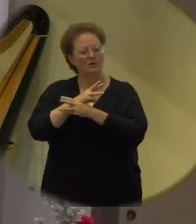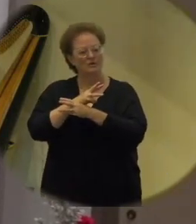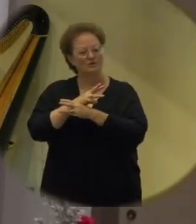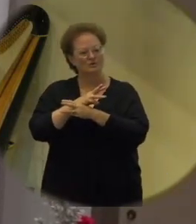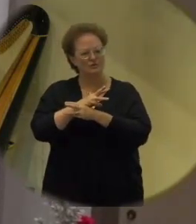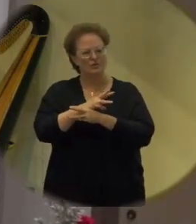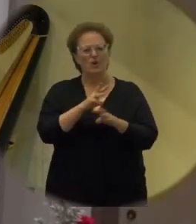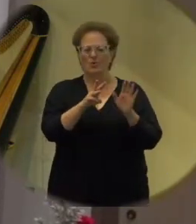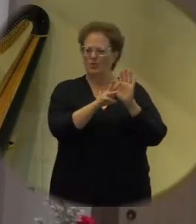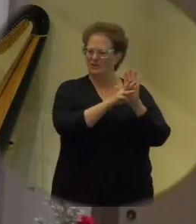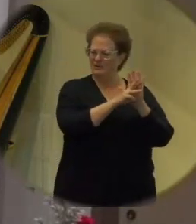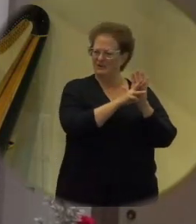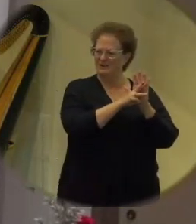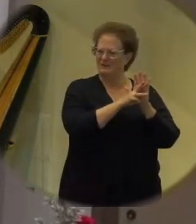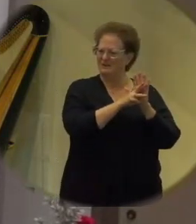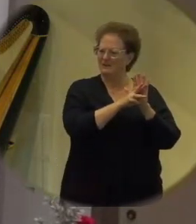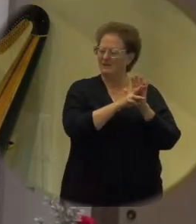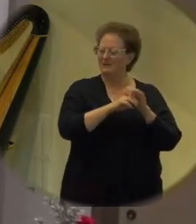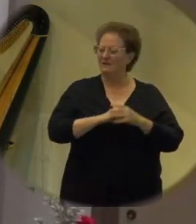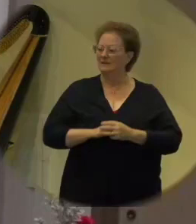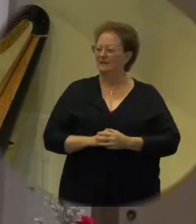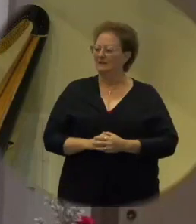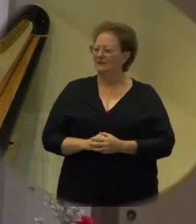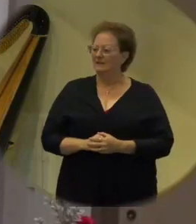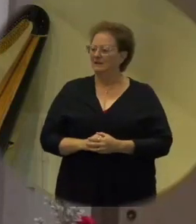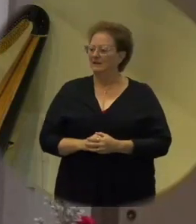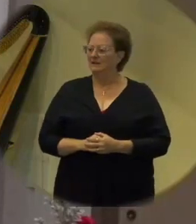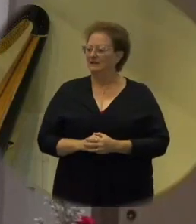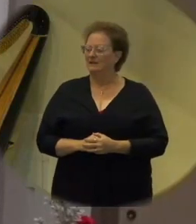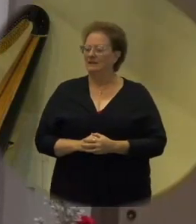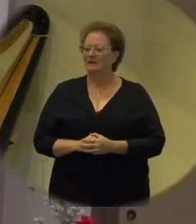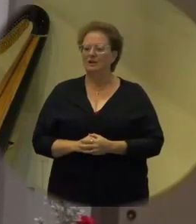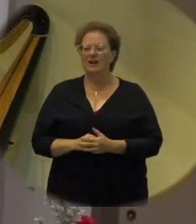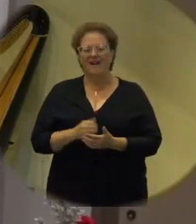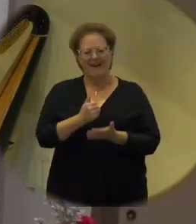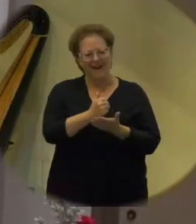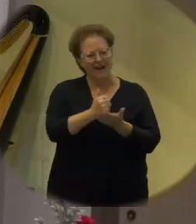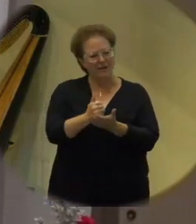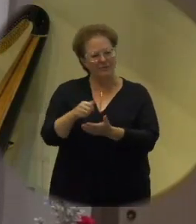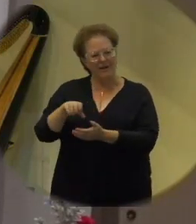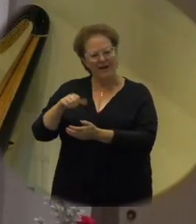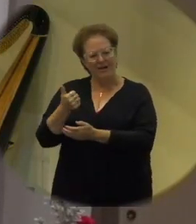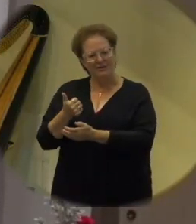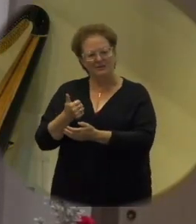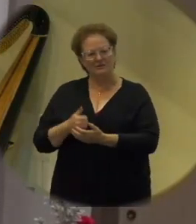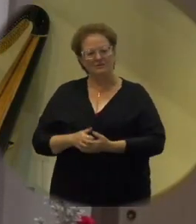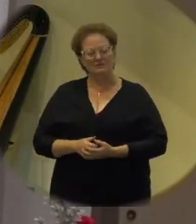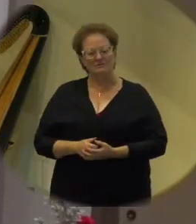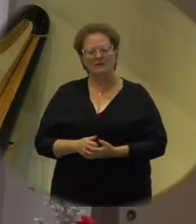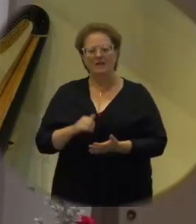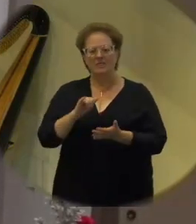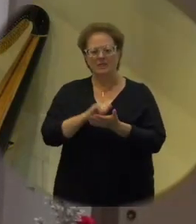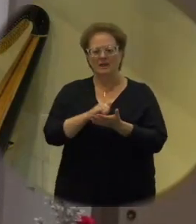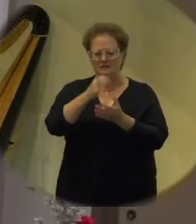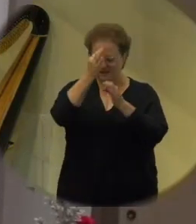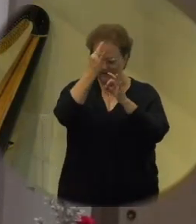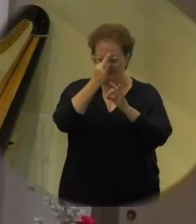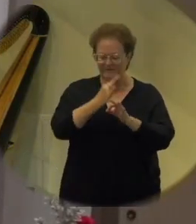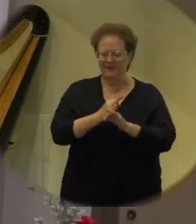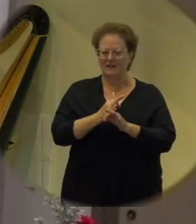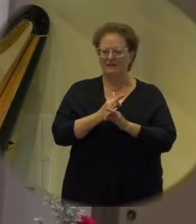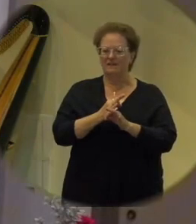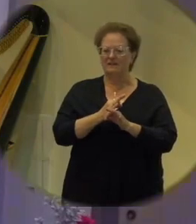people. So be who you are in Christ for others. That's the solitude of faith that's willing